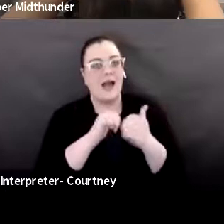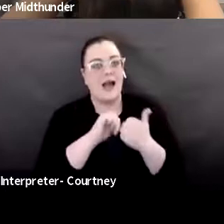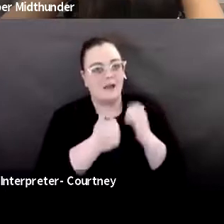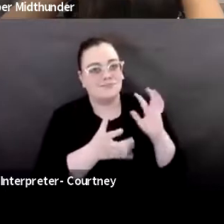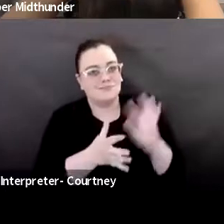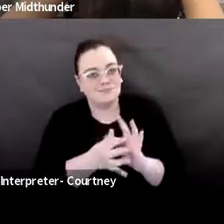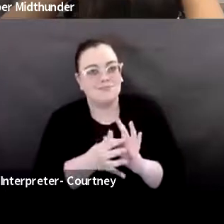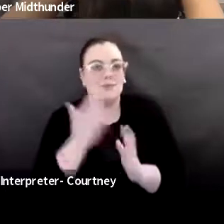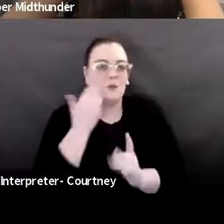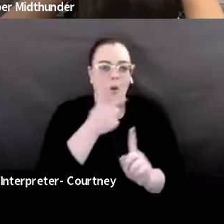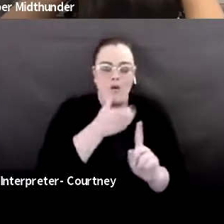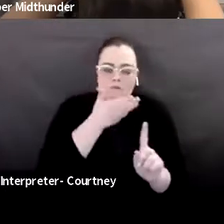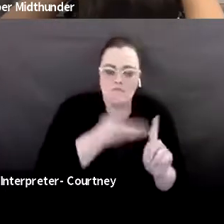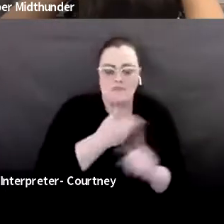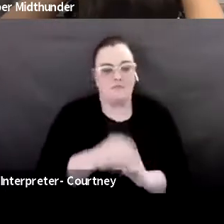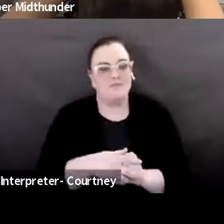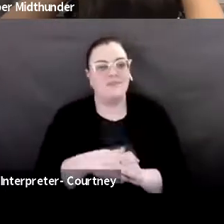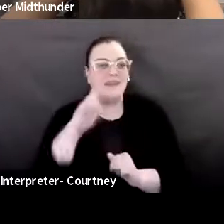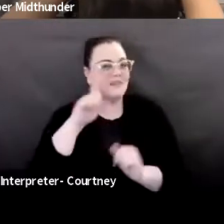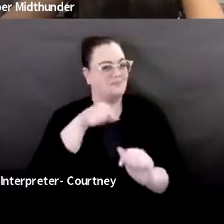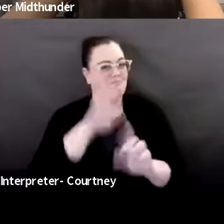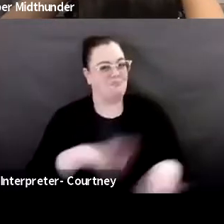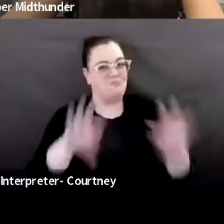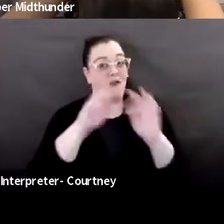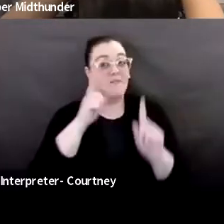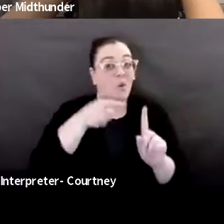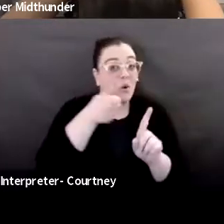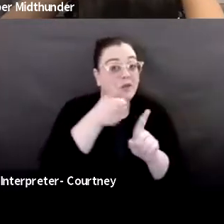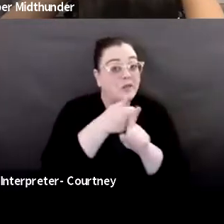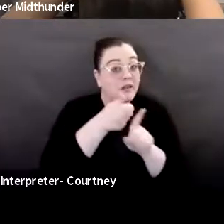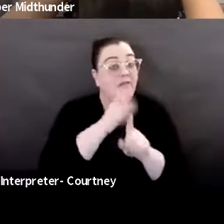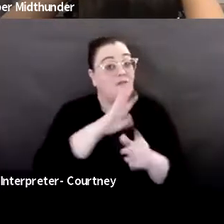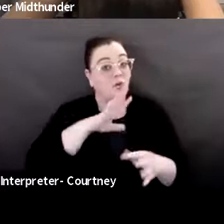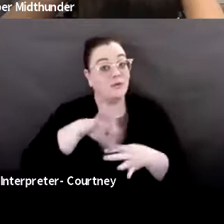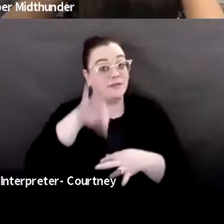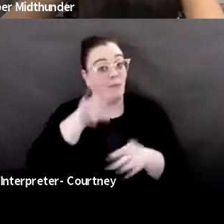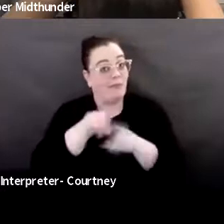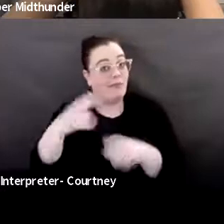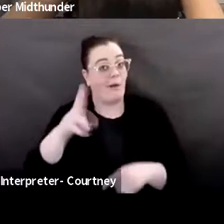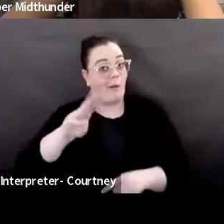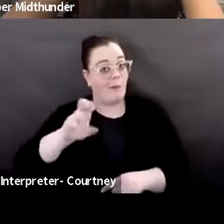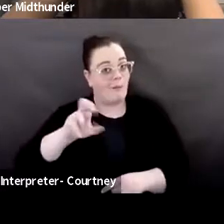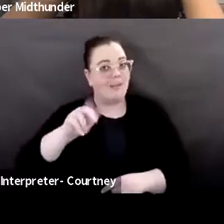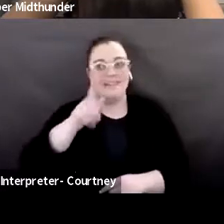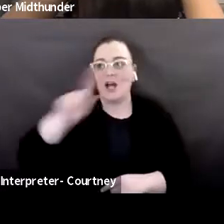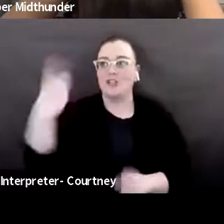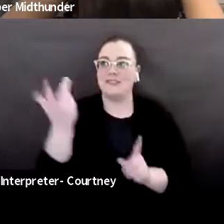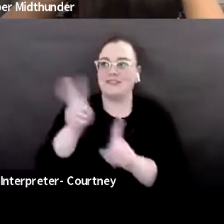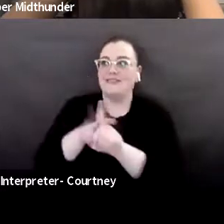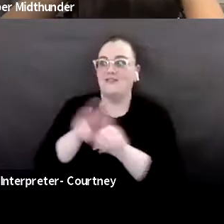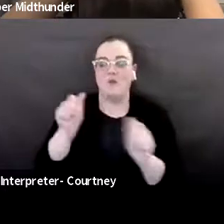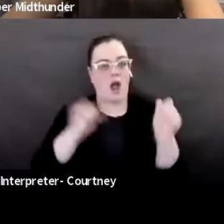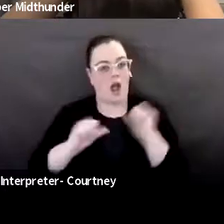what you are. I think that's important for your soul as a human being, not just for your acting